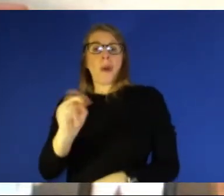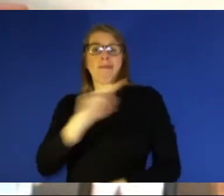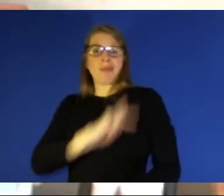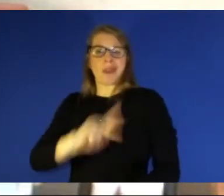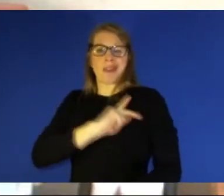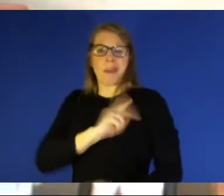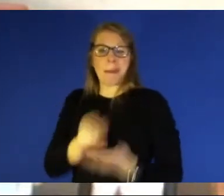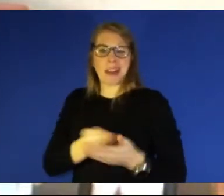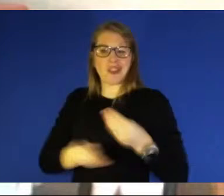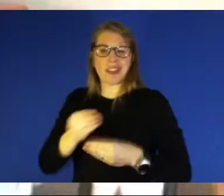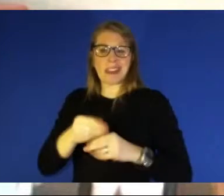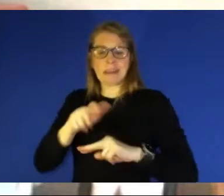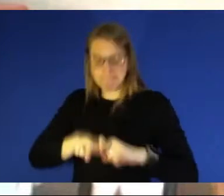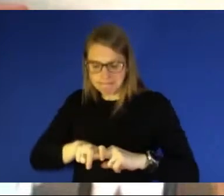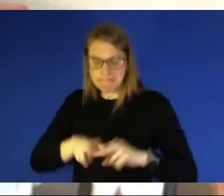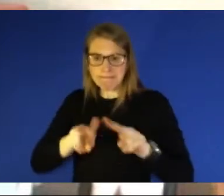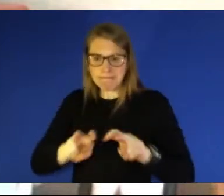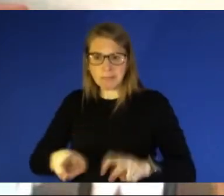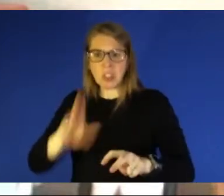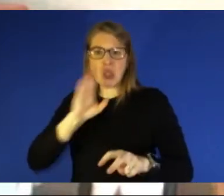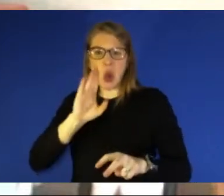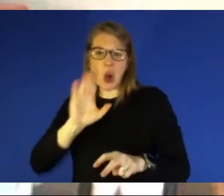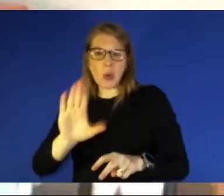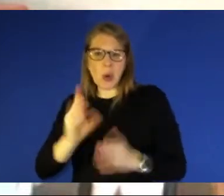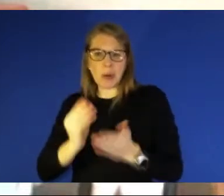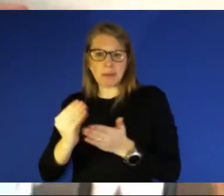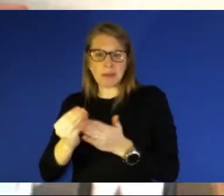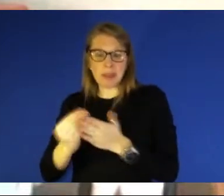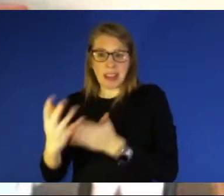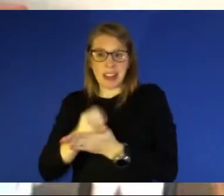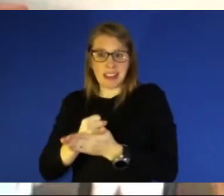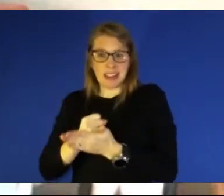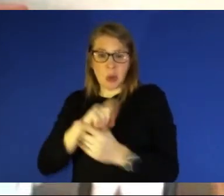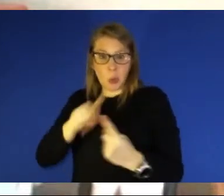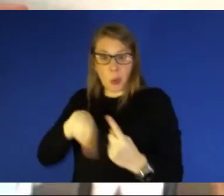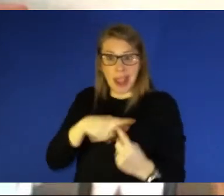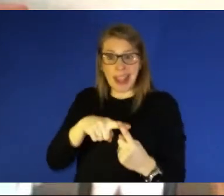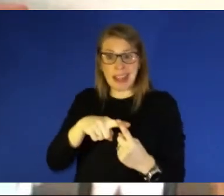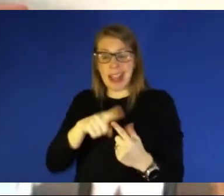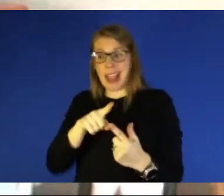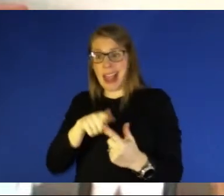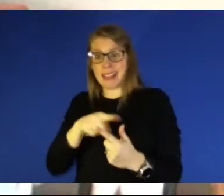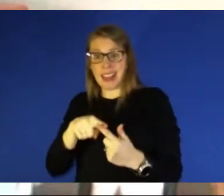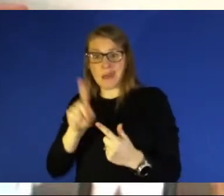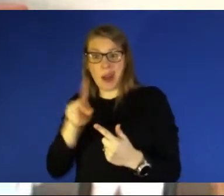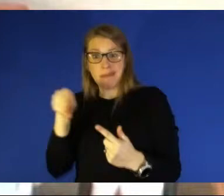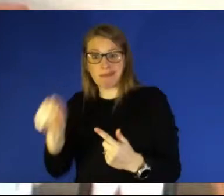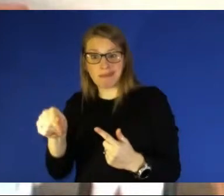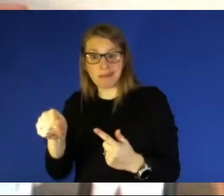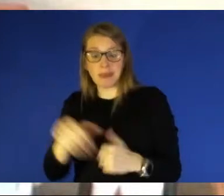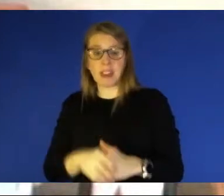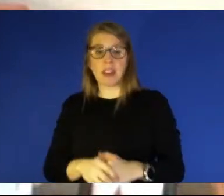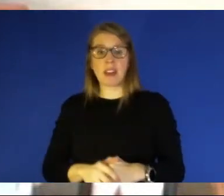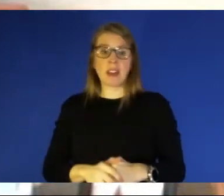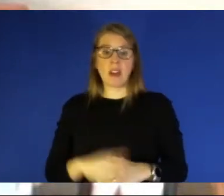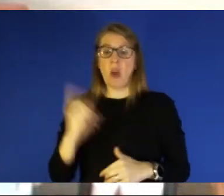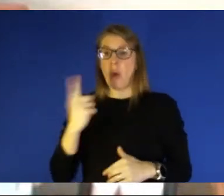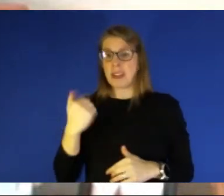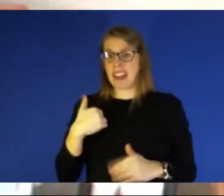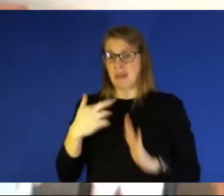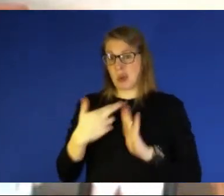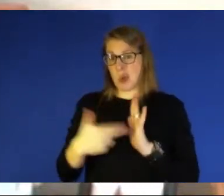sure that you know where your income's coming in and where it's going to. We always have this role too that we